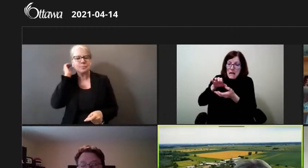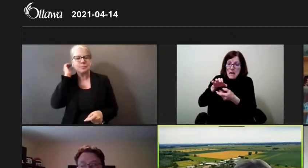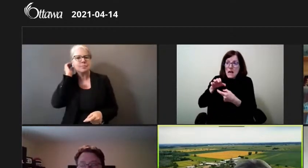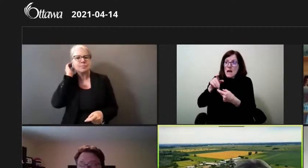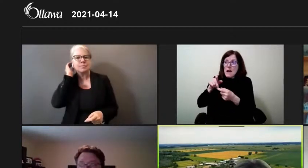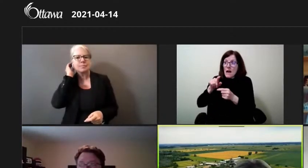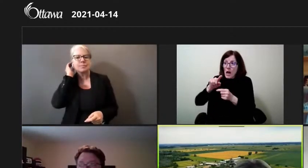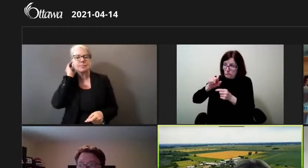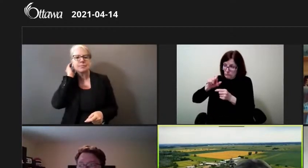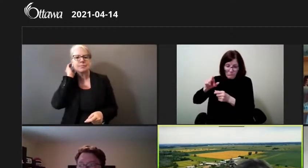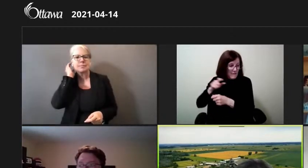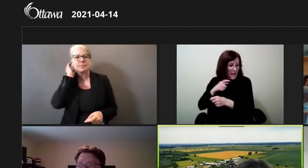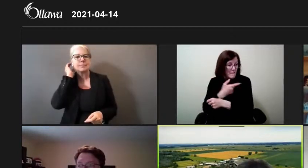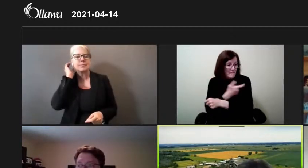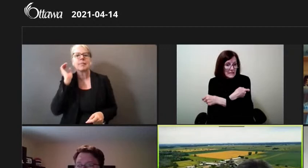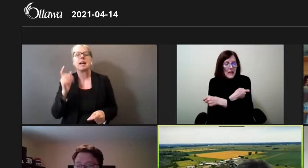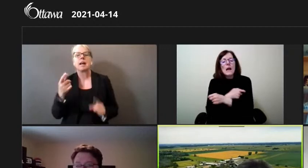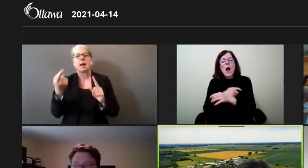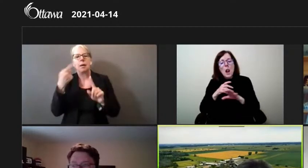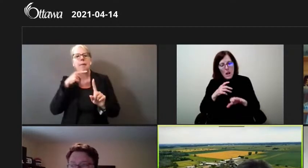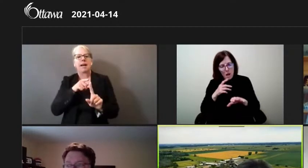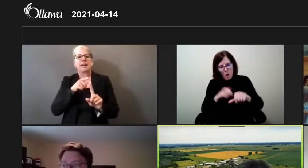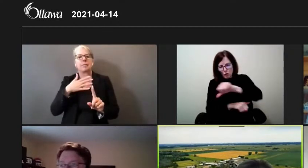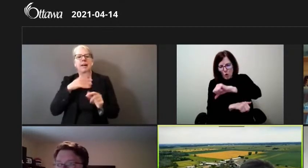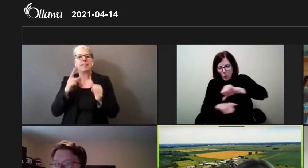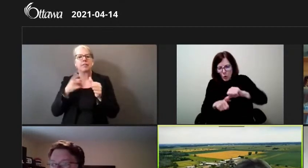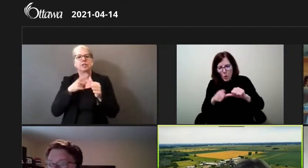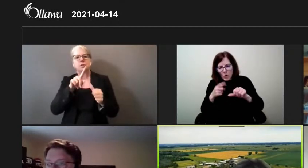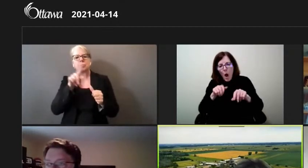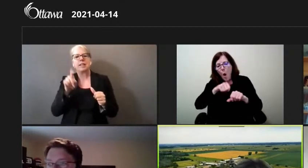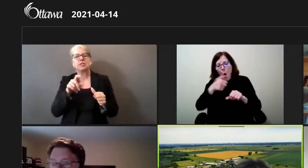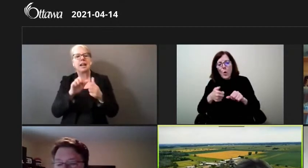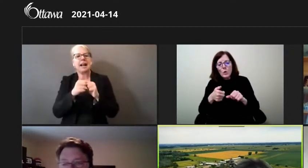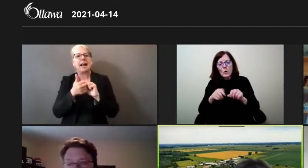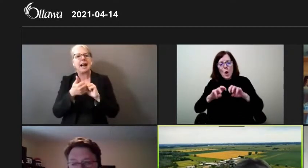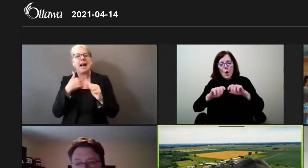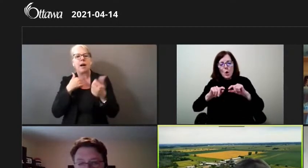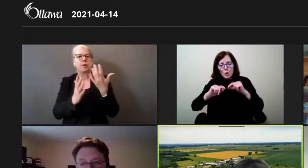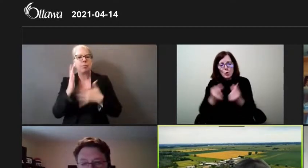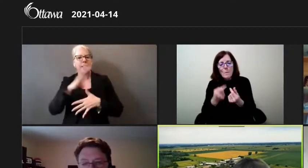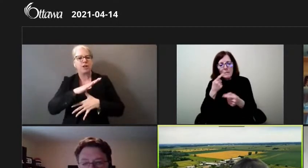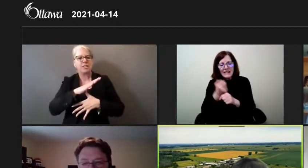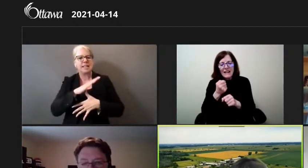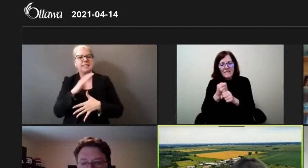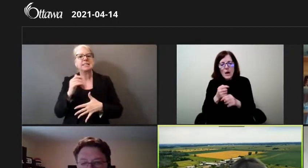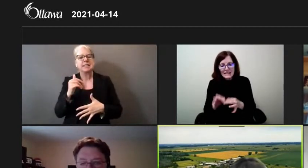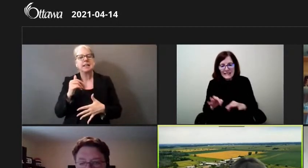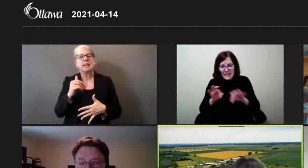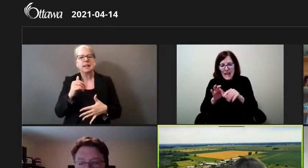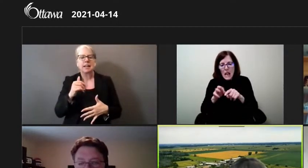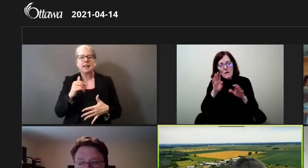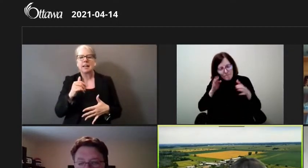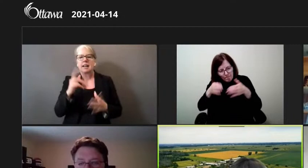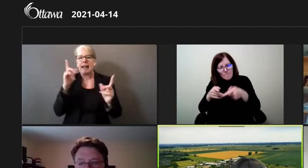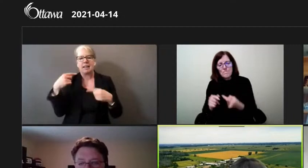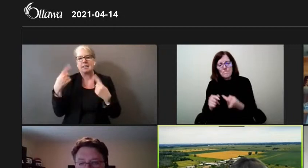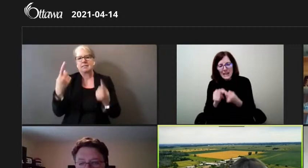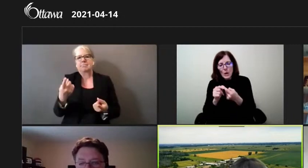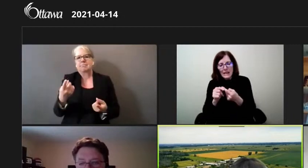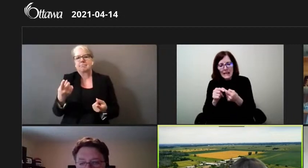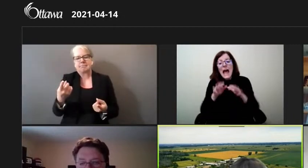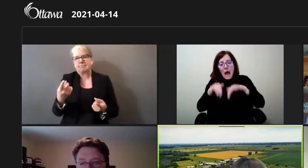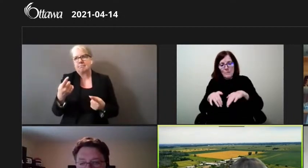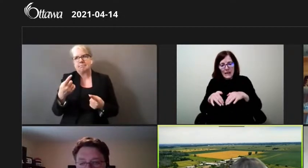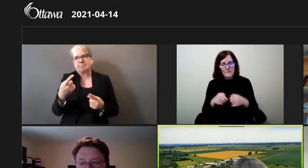So back to my first question on how do we get prioritized? You know, it's quite a while ago, months